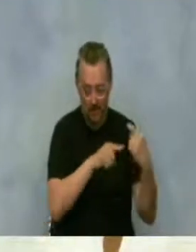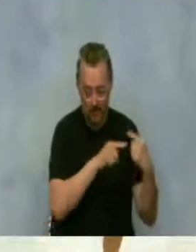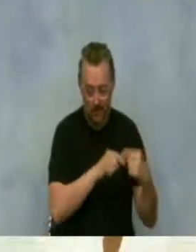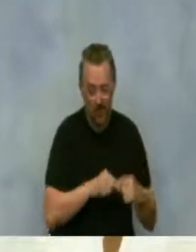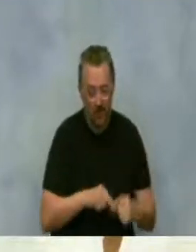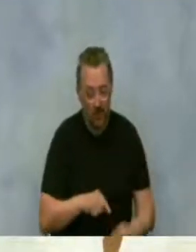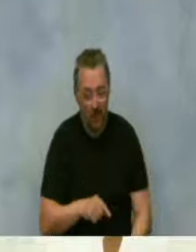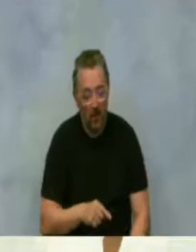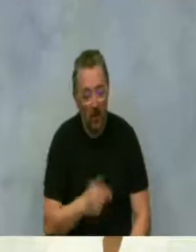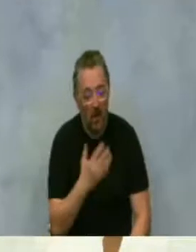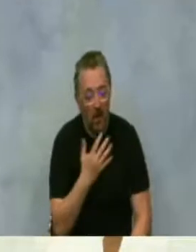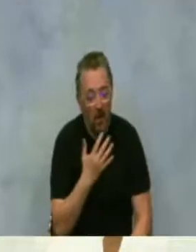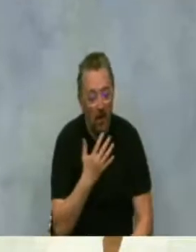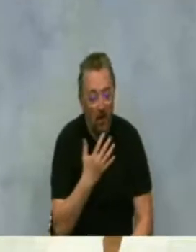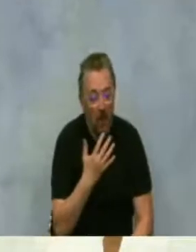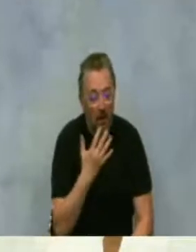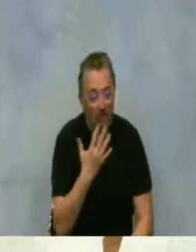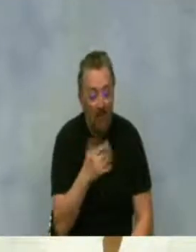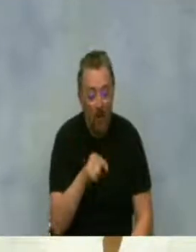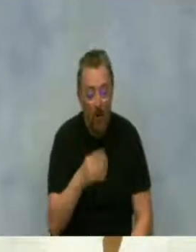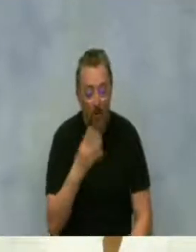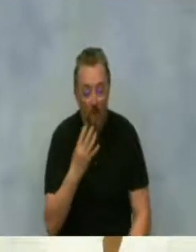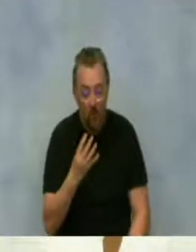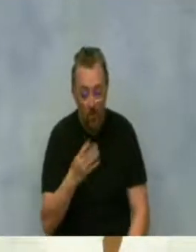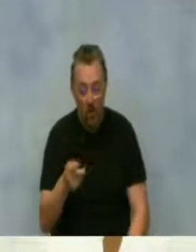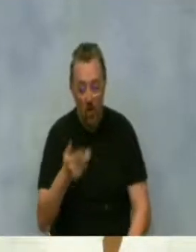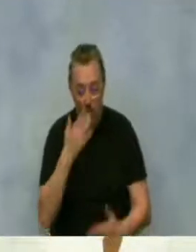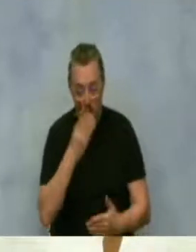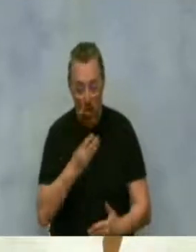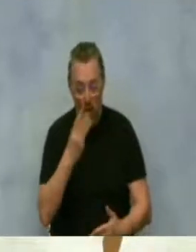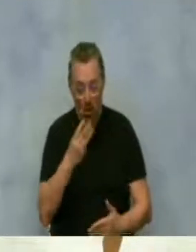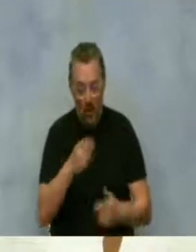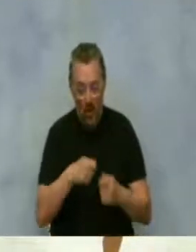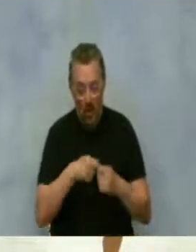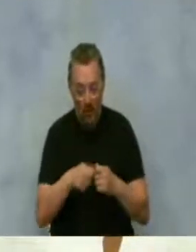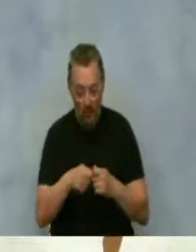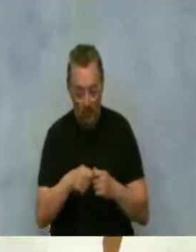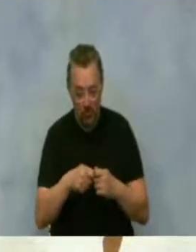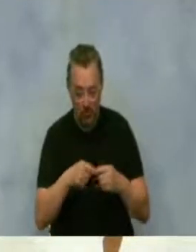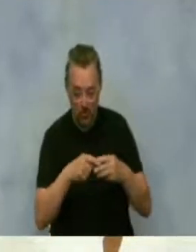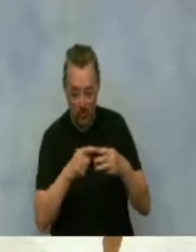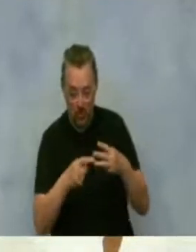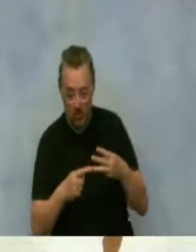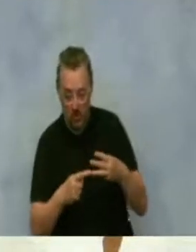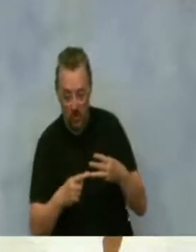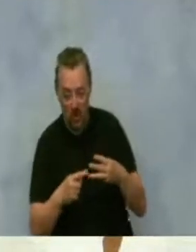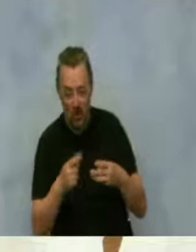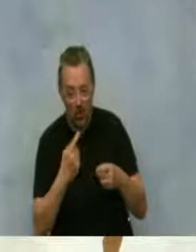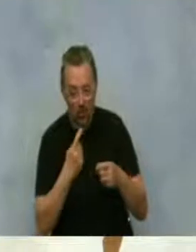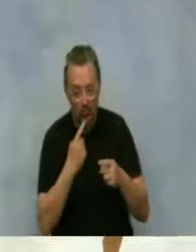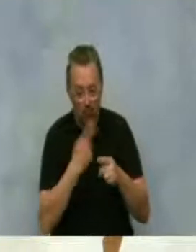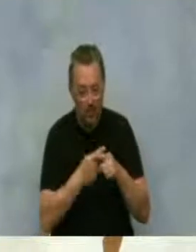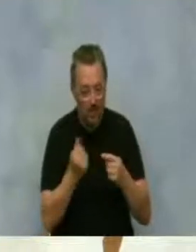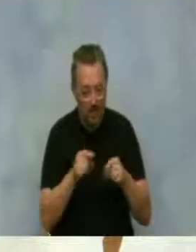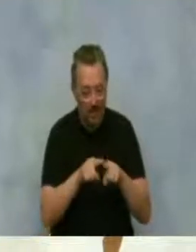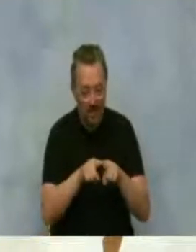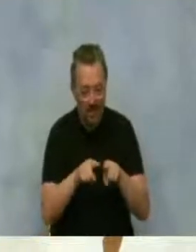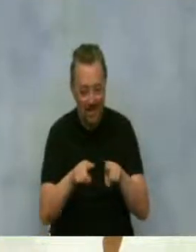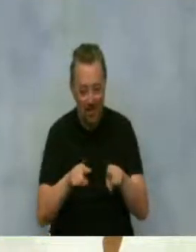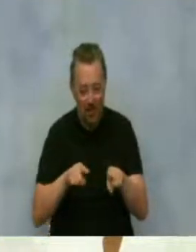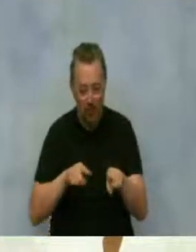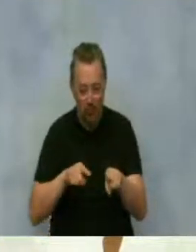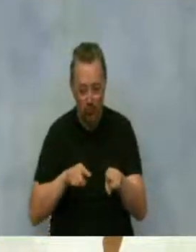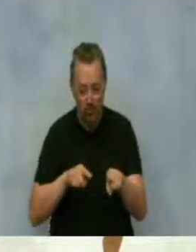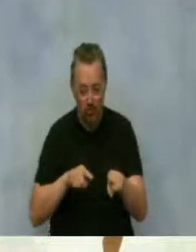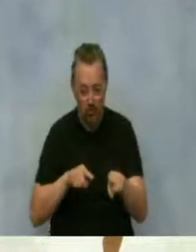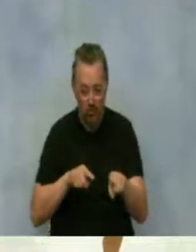5.4 highlights the 3 measures which have been classified as red with significant slippage, and beside these we